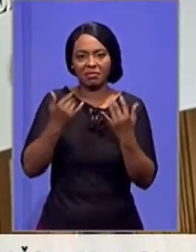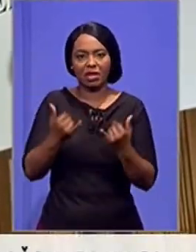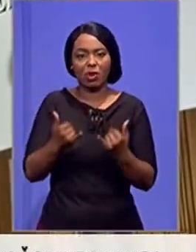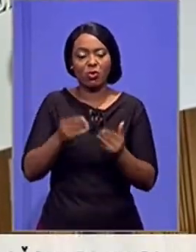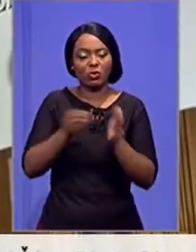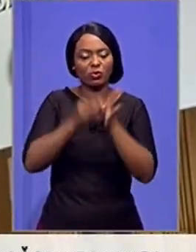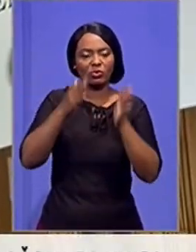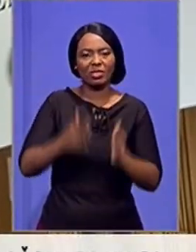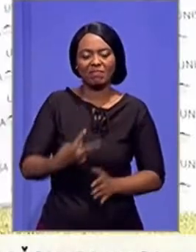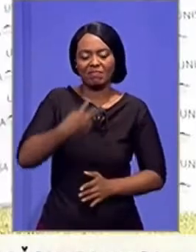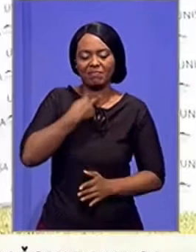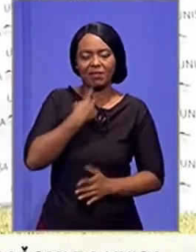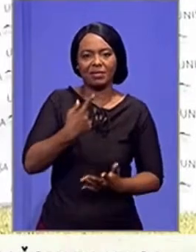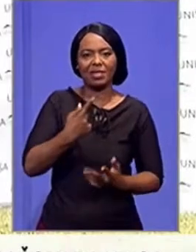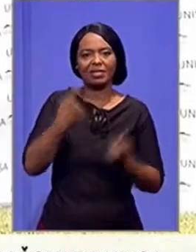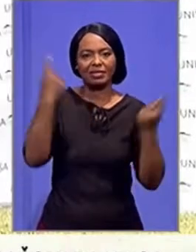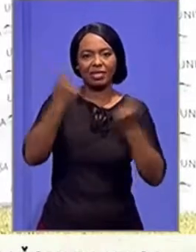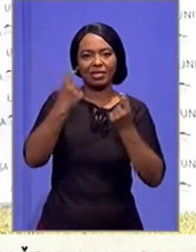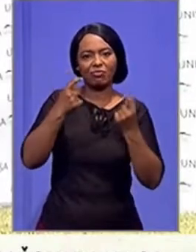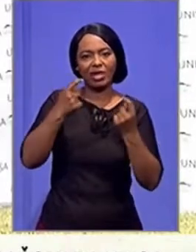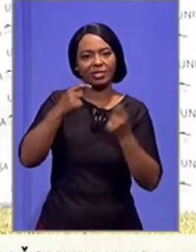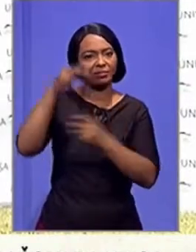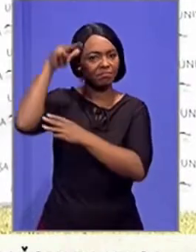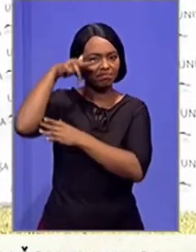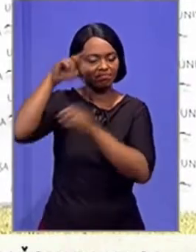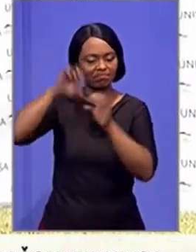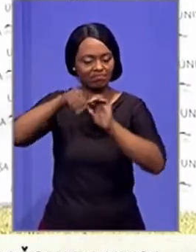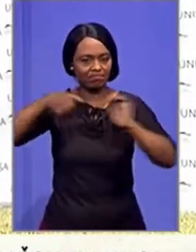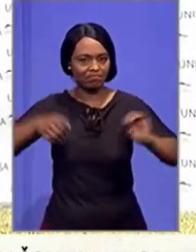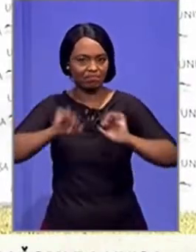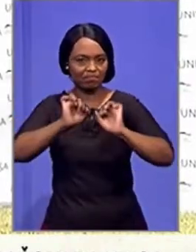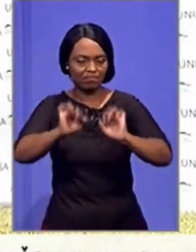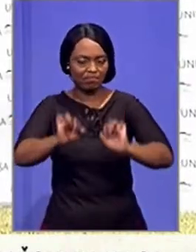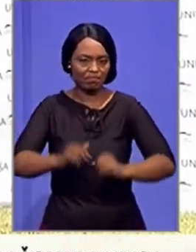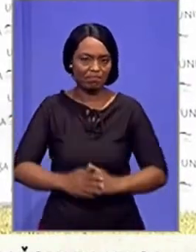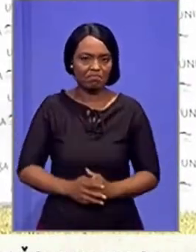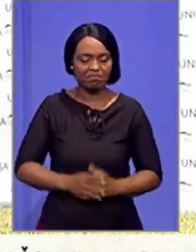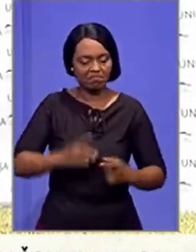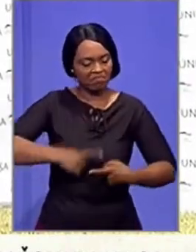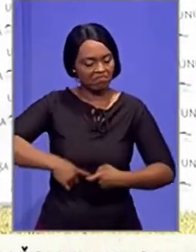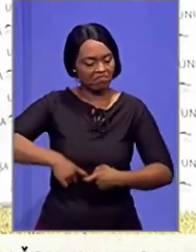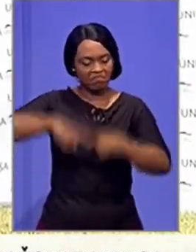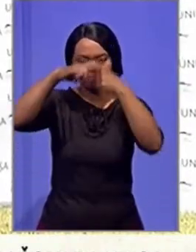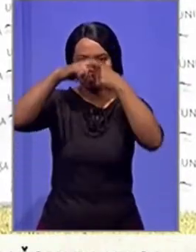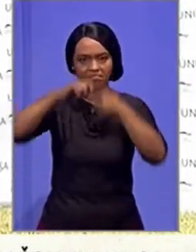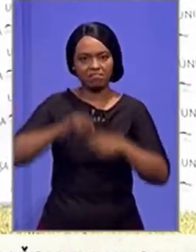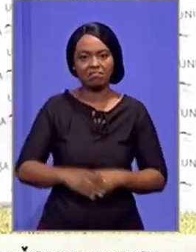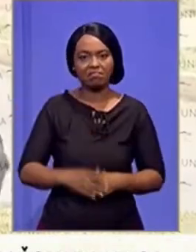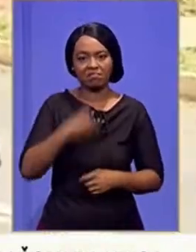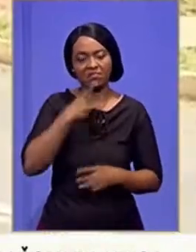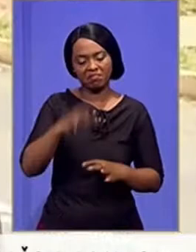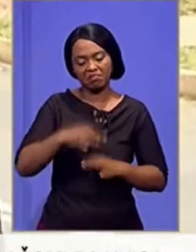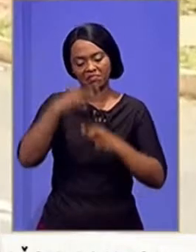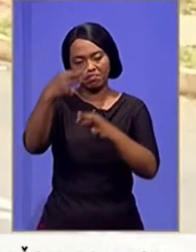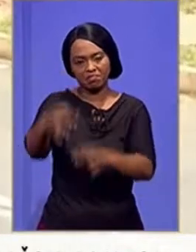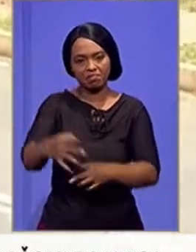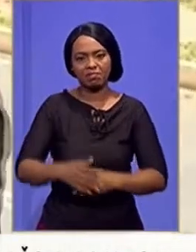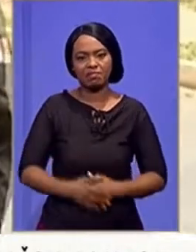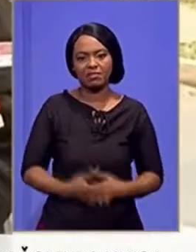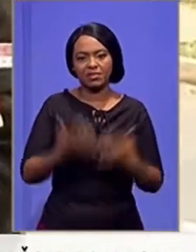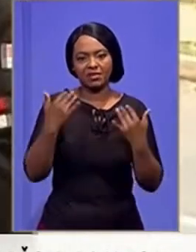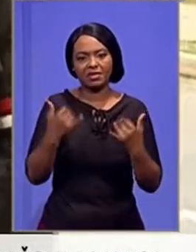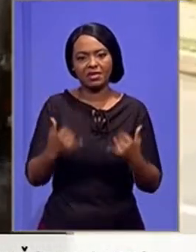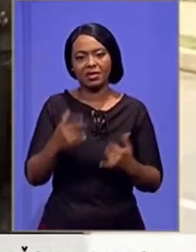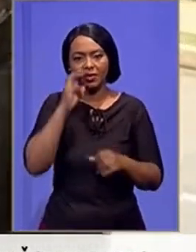ba nyaka koketšo ya megolo. Baithuti bao ba šaretšwego ba ile ba gapeletšega go tšeela dinepe tša bona mekgotheng go keteka